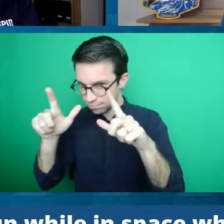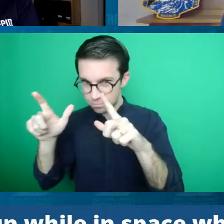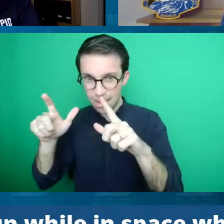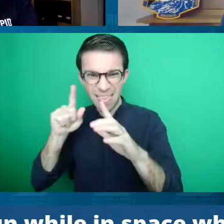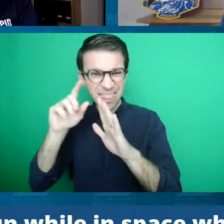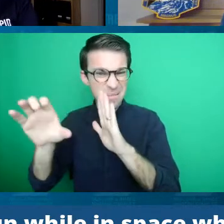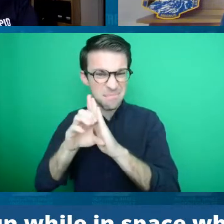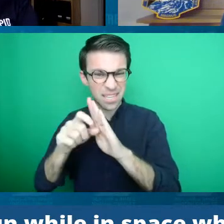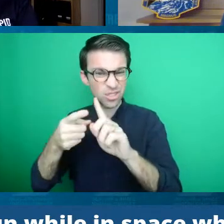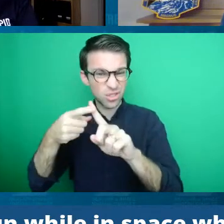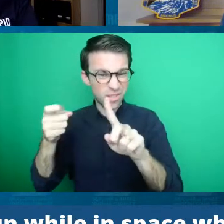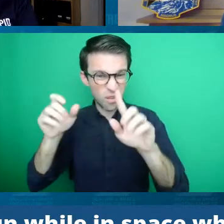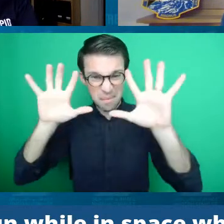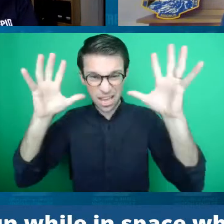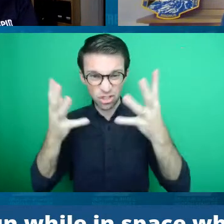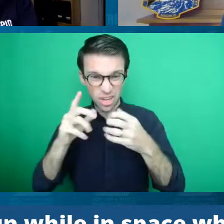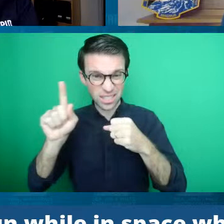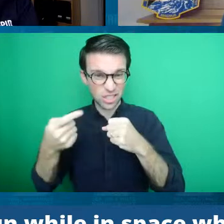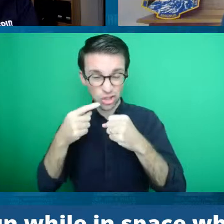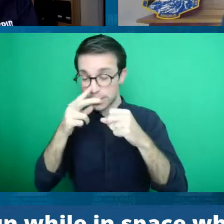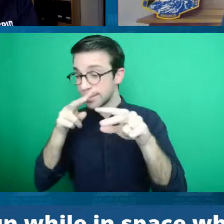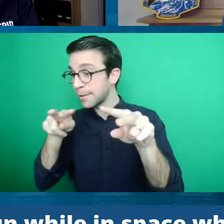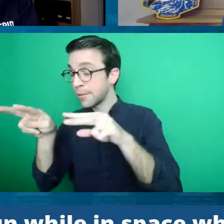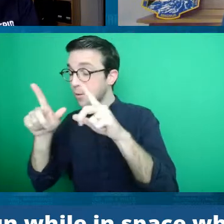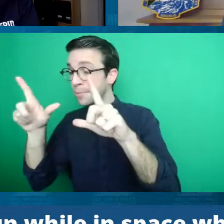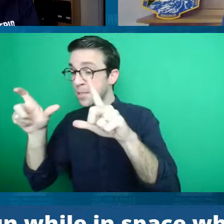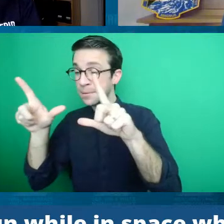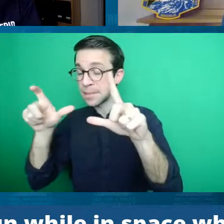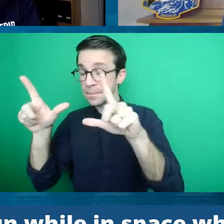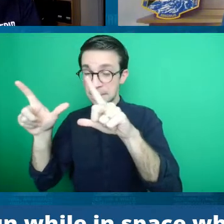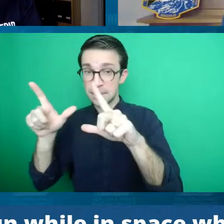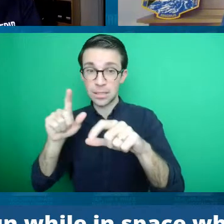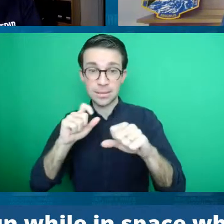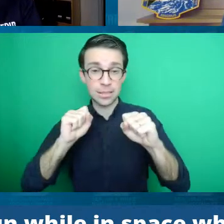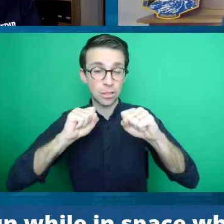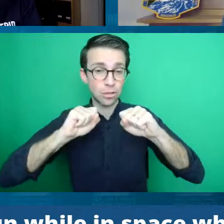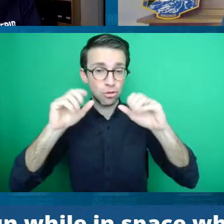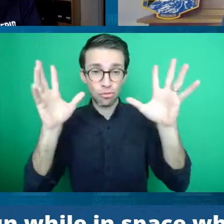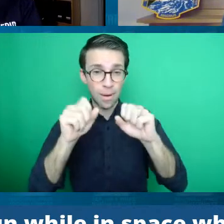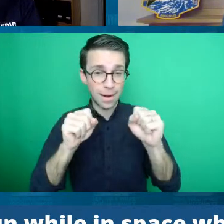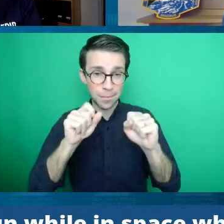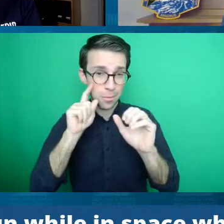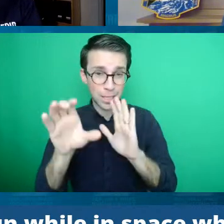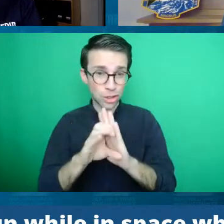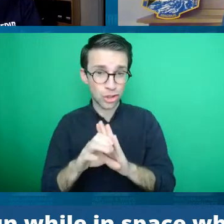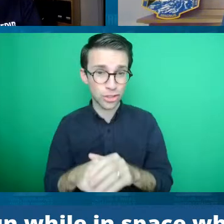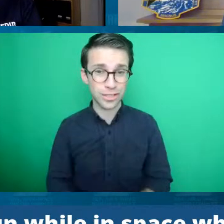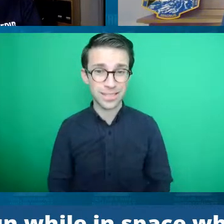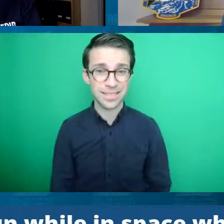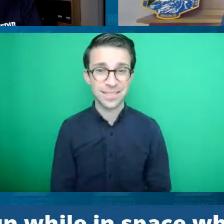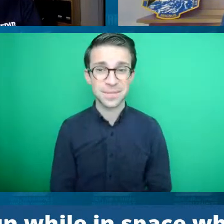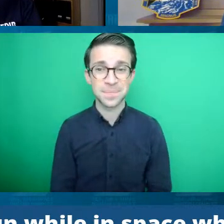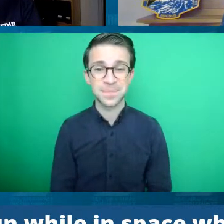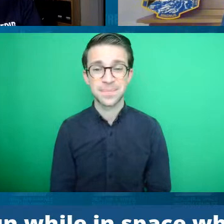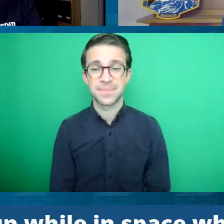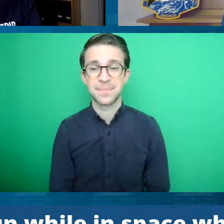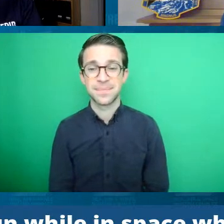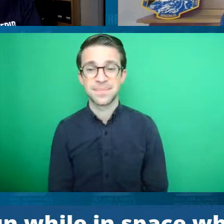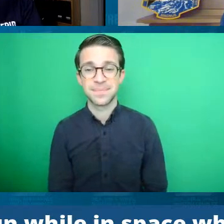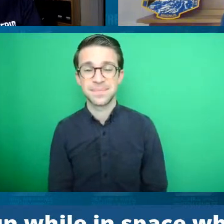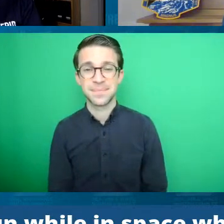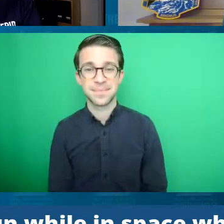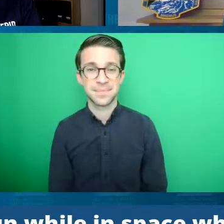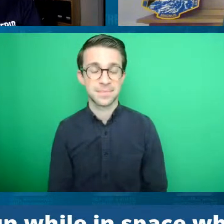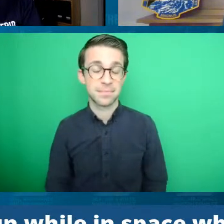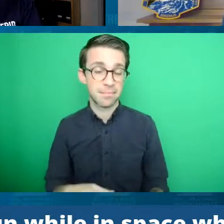from astronauts just looking out the window, is absolutely incredible. And it's really a good, I